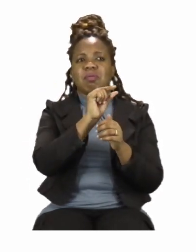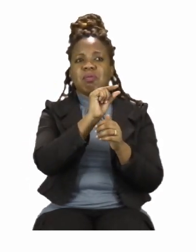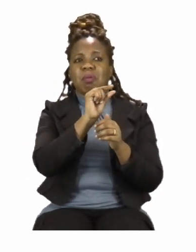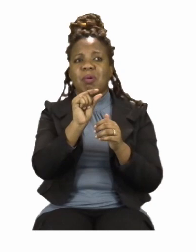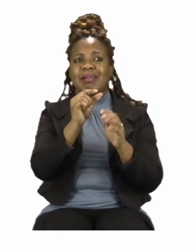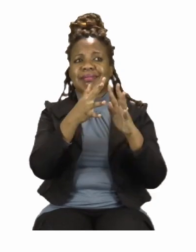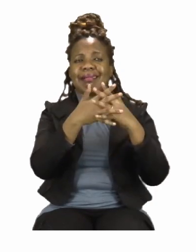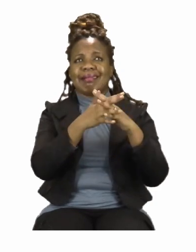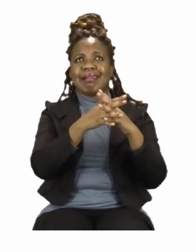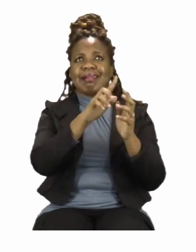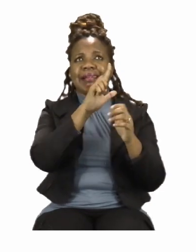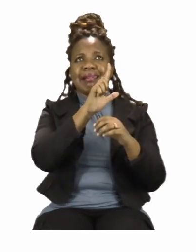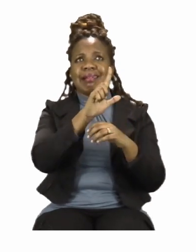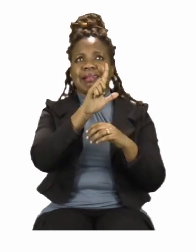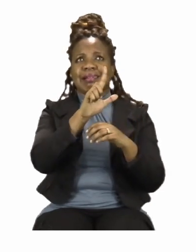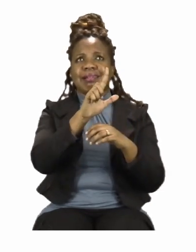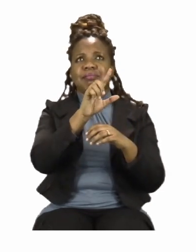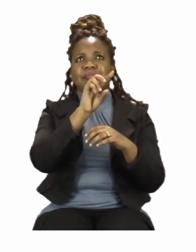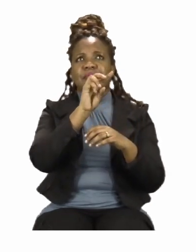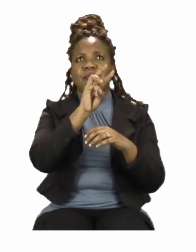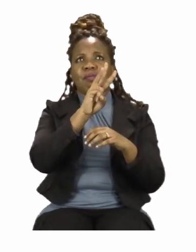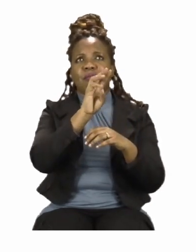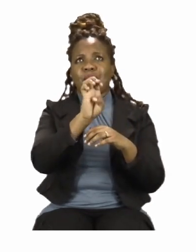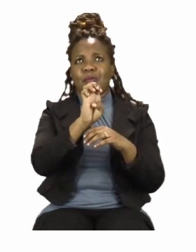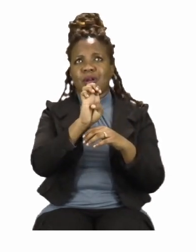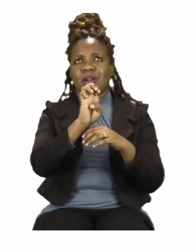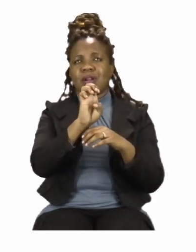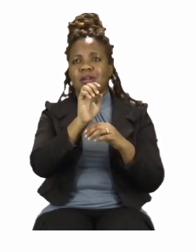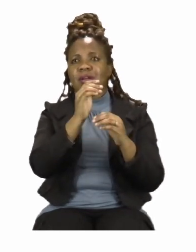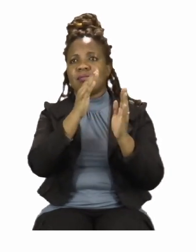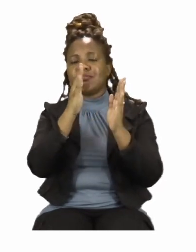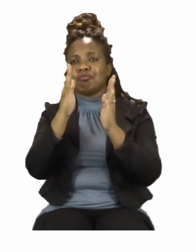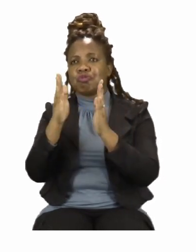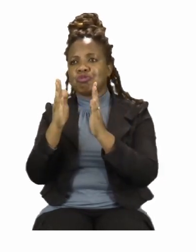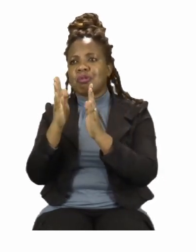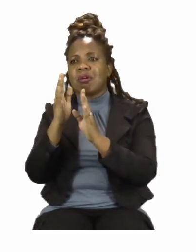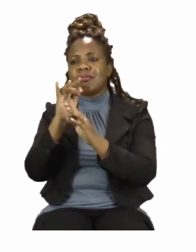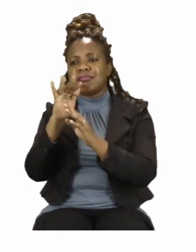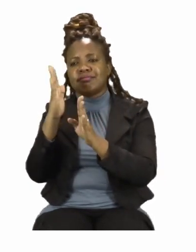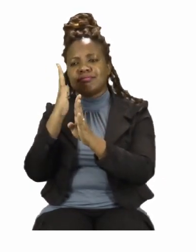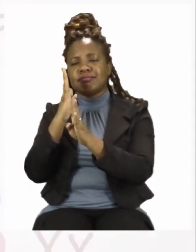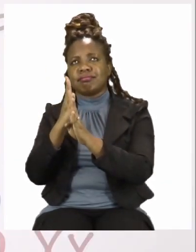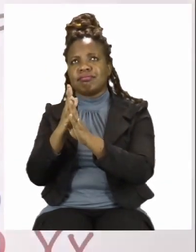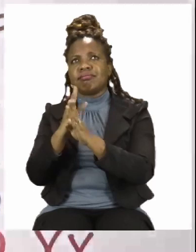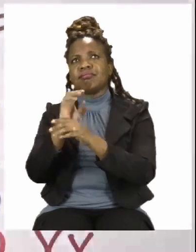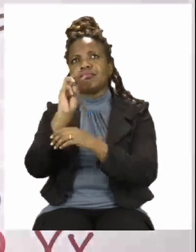number 1, number 5, and number 7 together. So let's take a look.